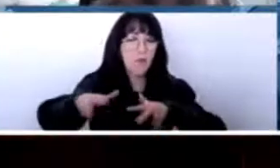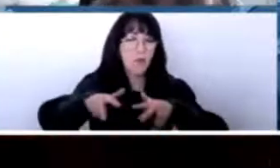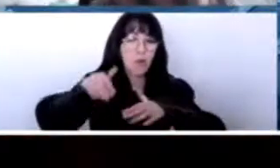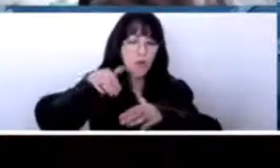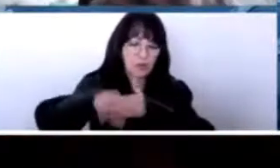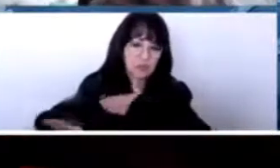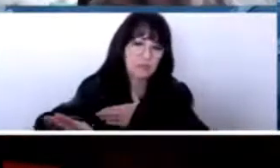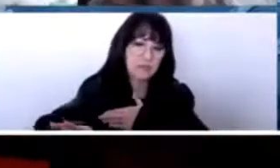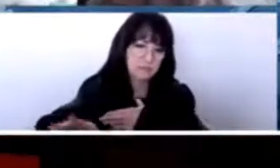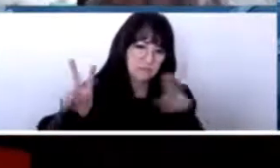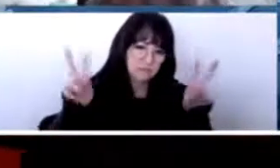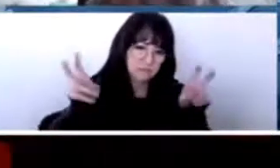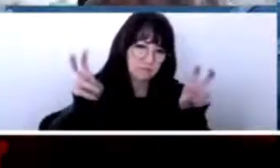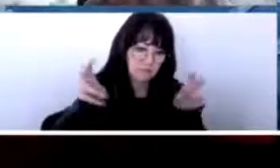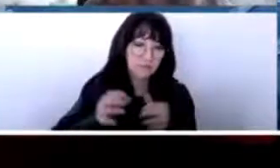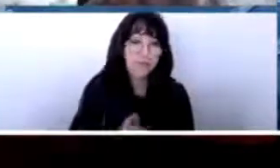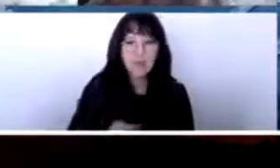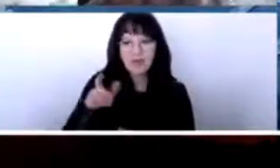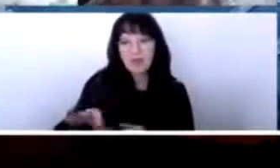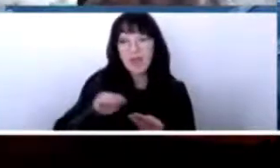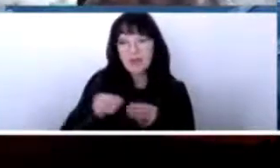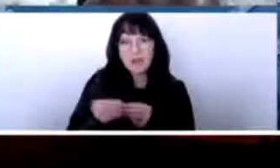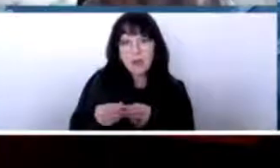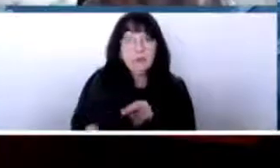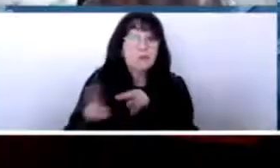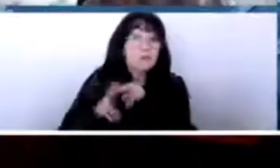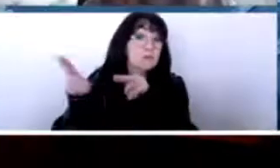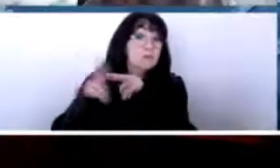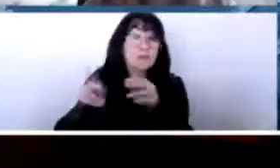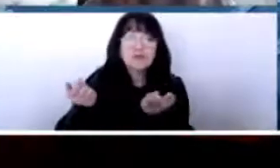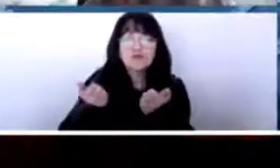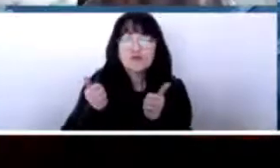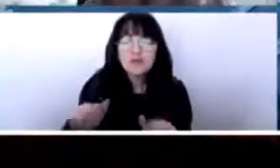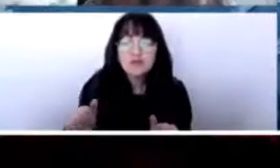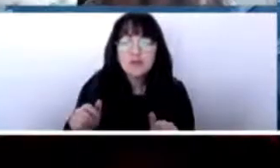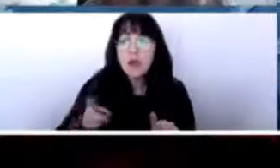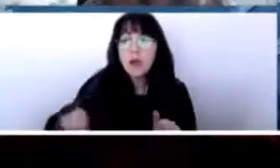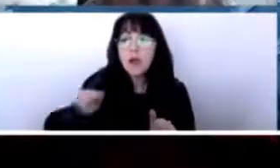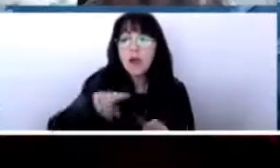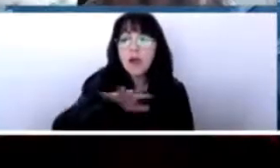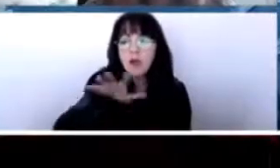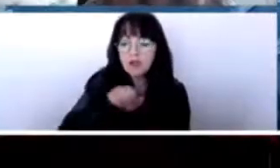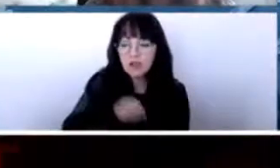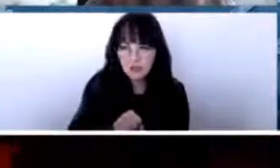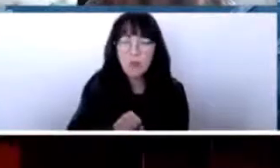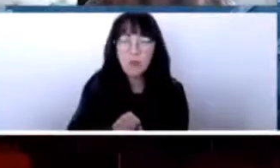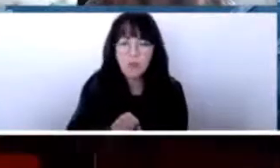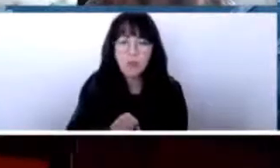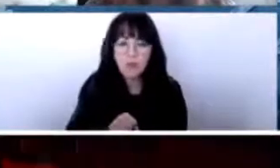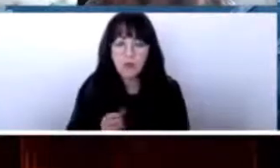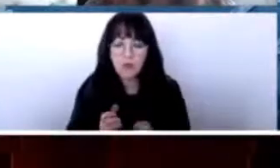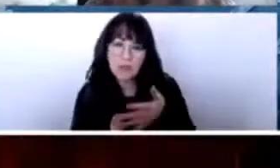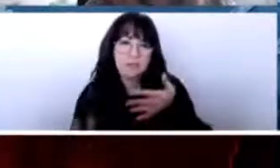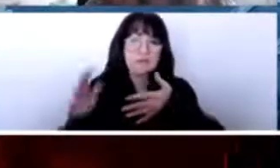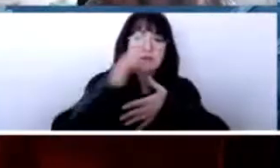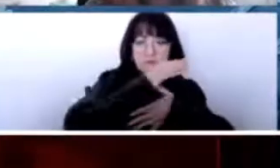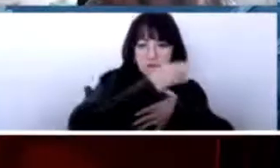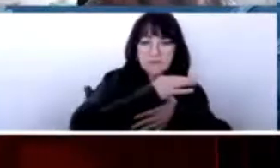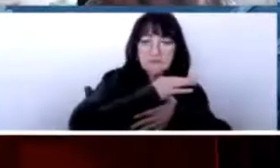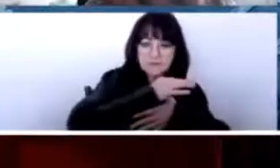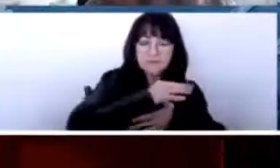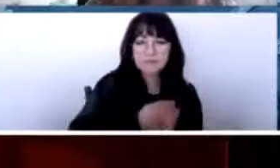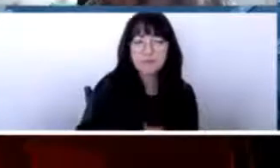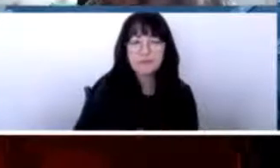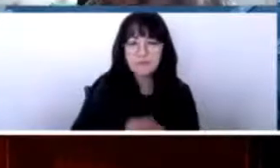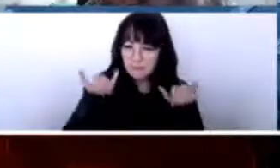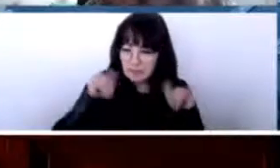the numbers are ramped up to make sure, hey, let's try and get those with appointments to the front of the line, get them in and out as quickly as possible, still accept